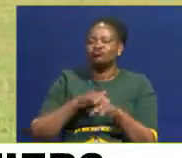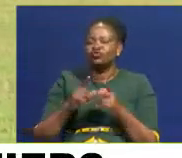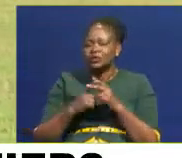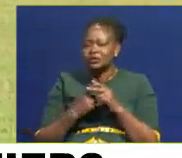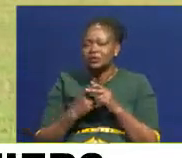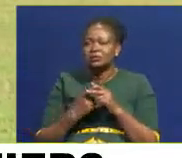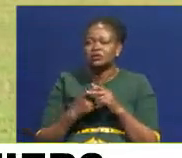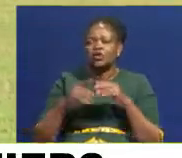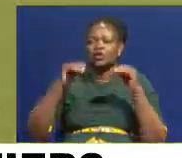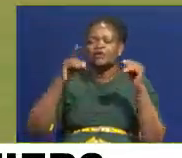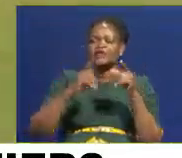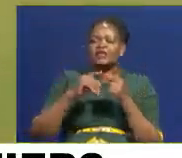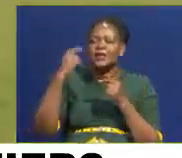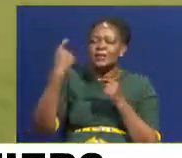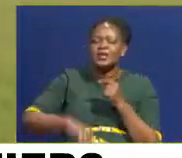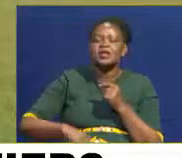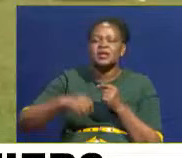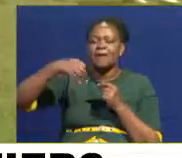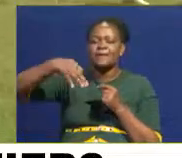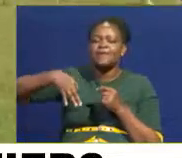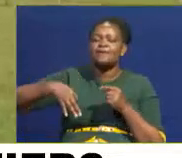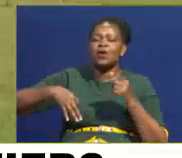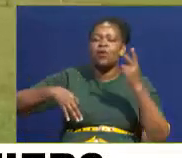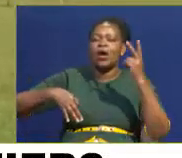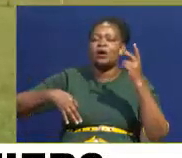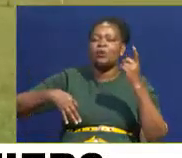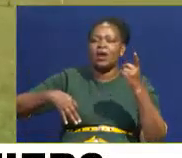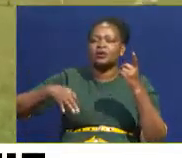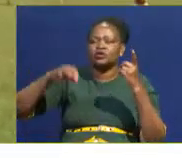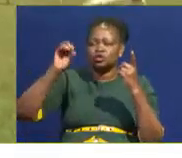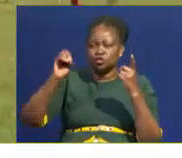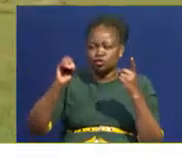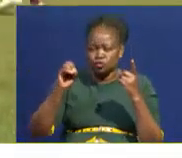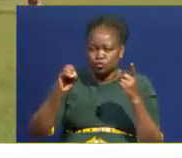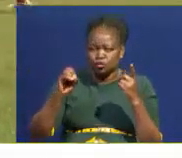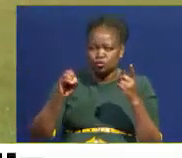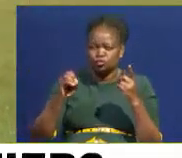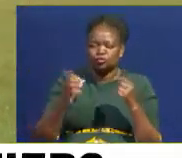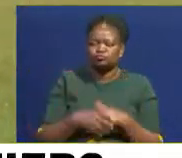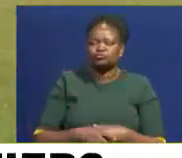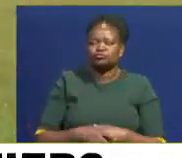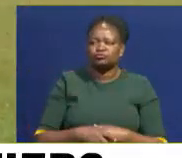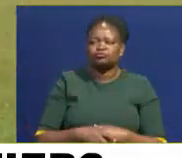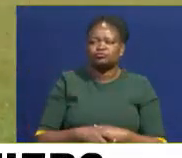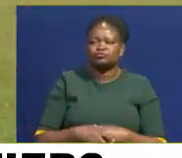They narrowly beat Namibia 1-0 before the goalless draw against Zimbabwe.